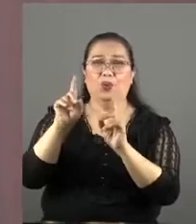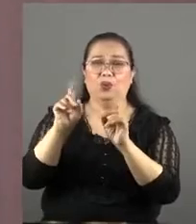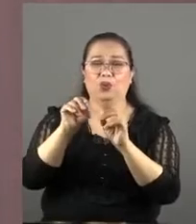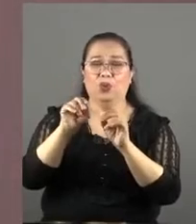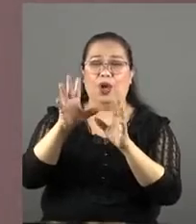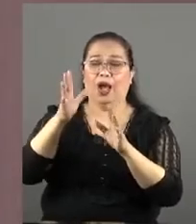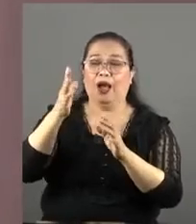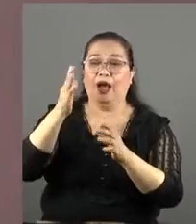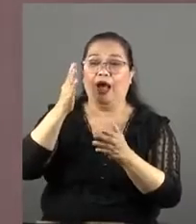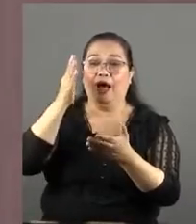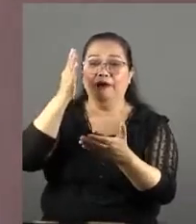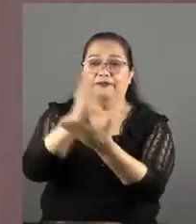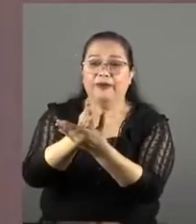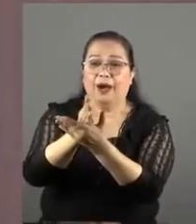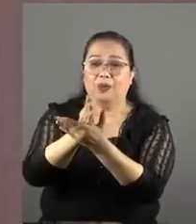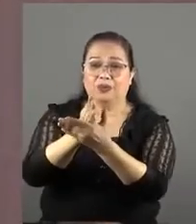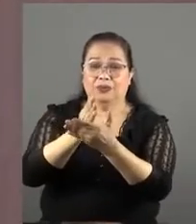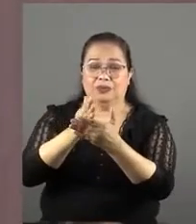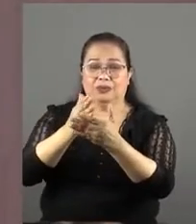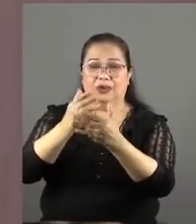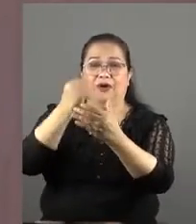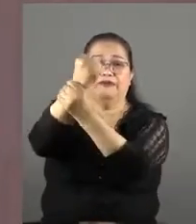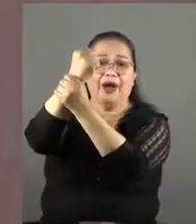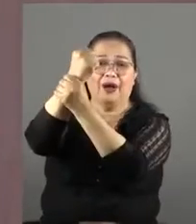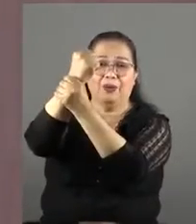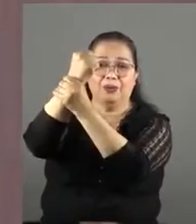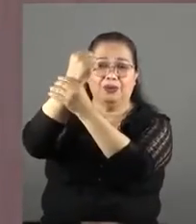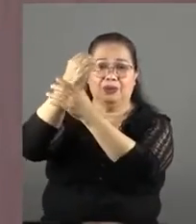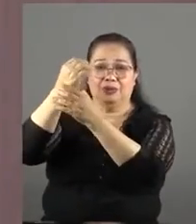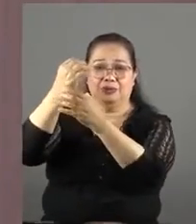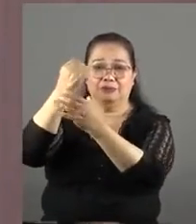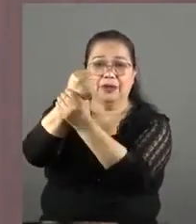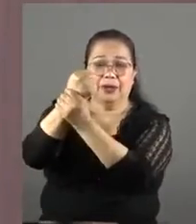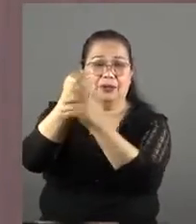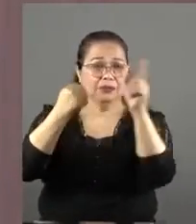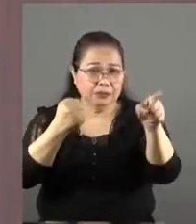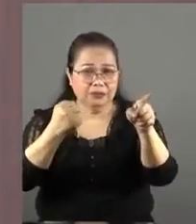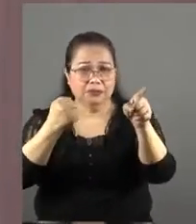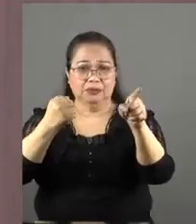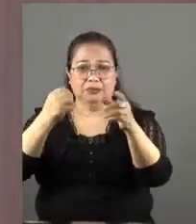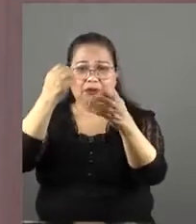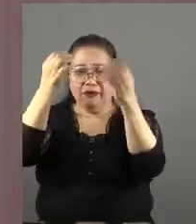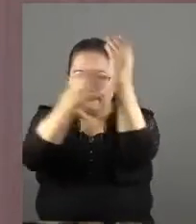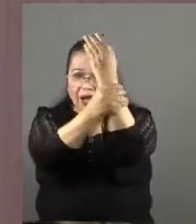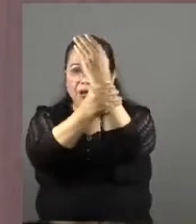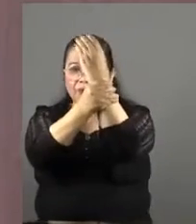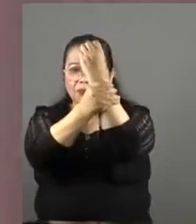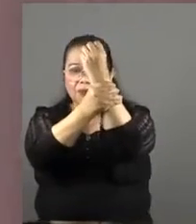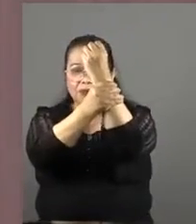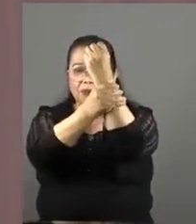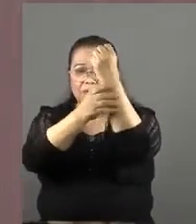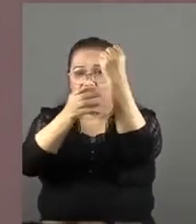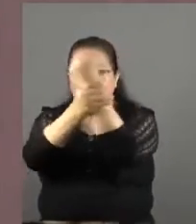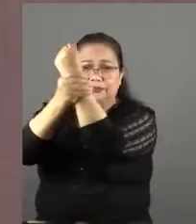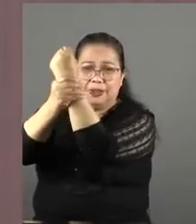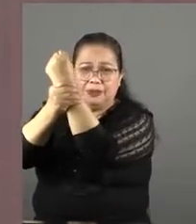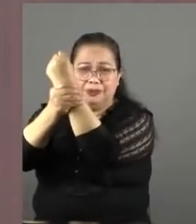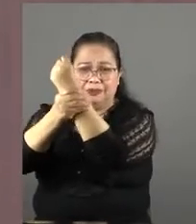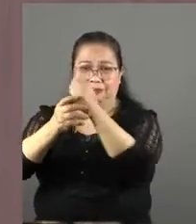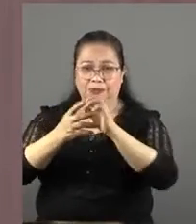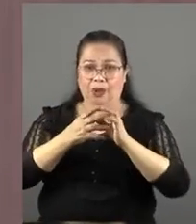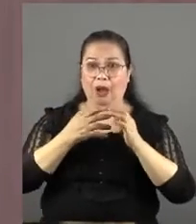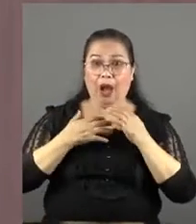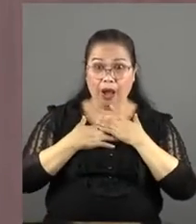foul. Somebody would shoot, their hands were raised, there was contact, foul. I said, you know, it's going to be a good game if you